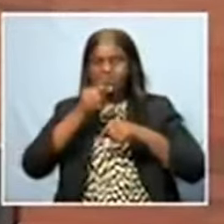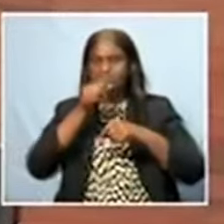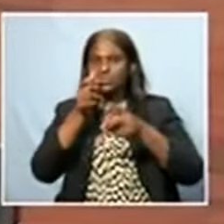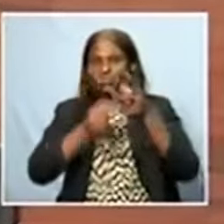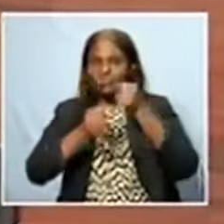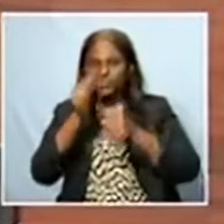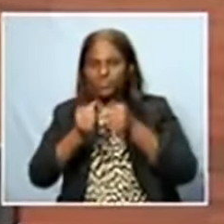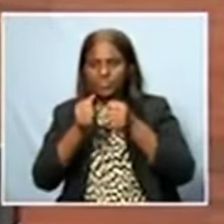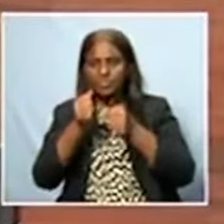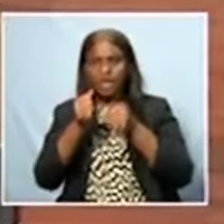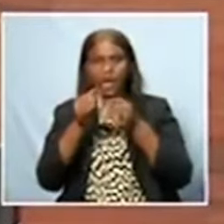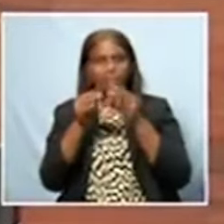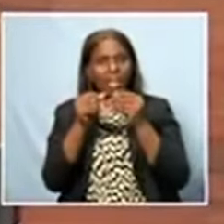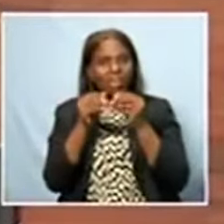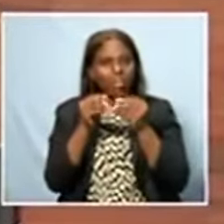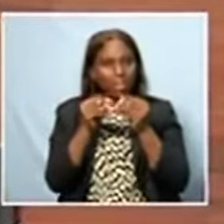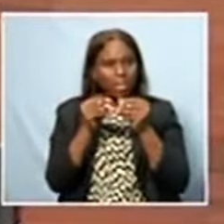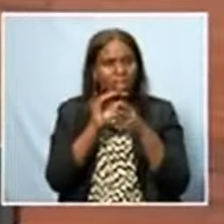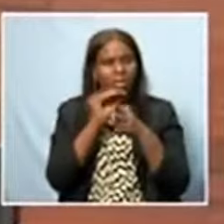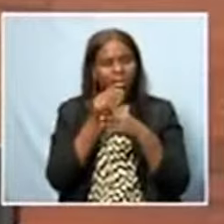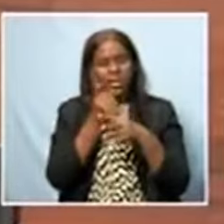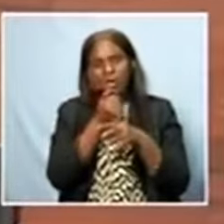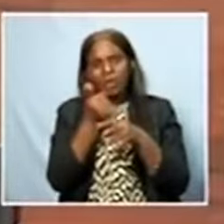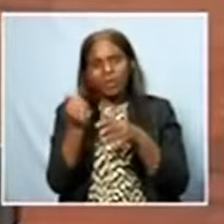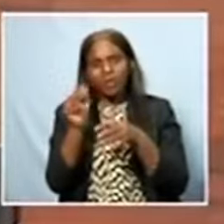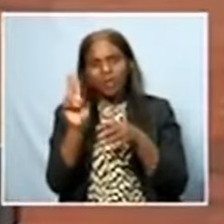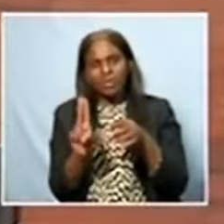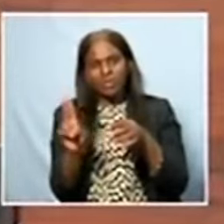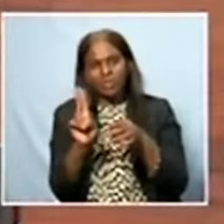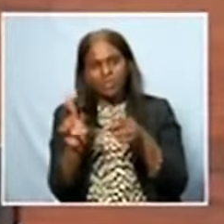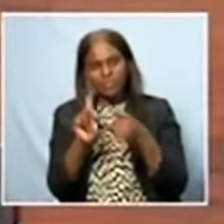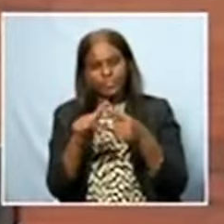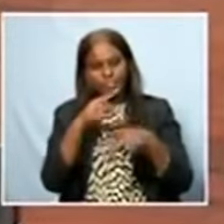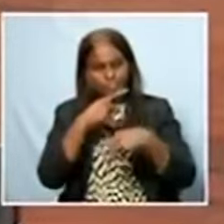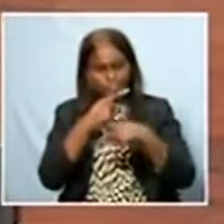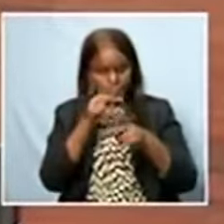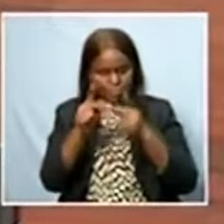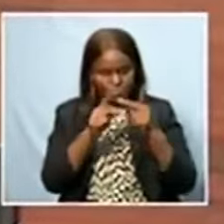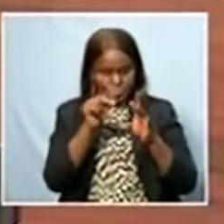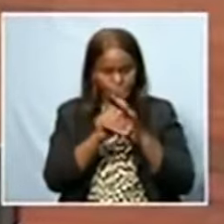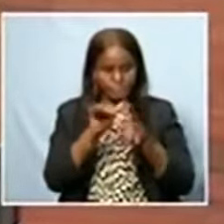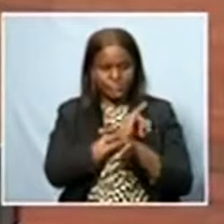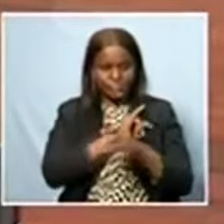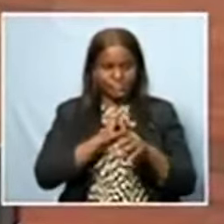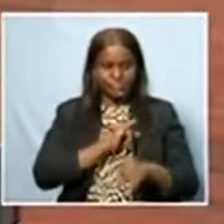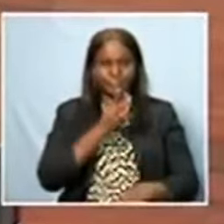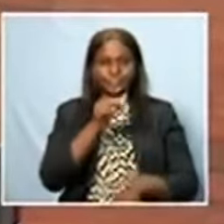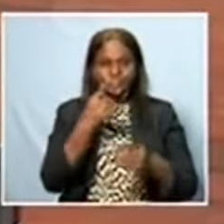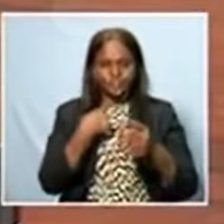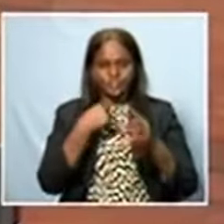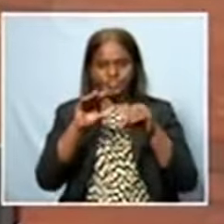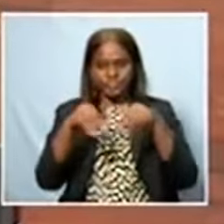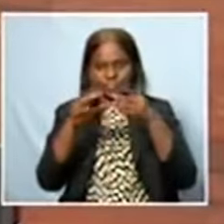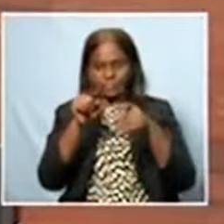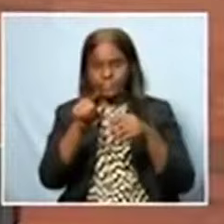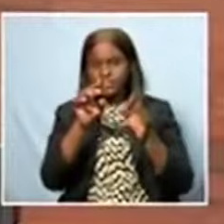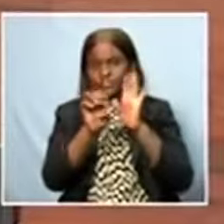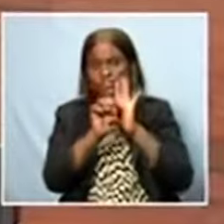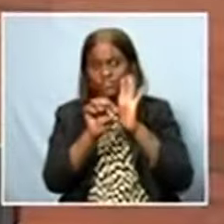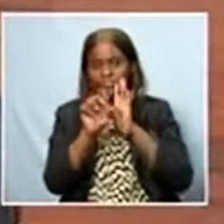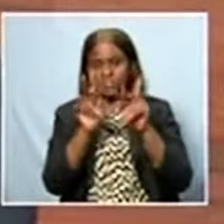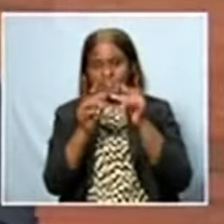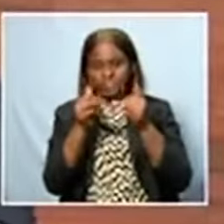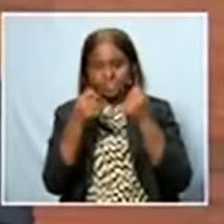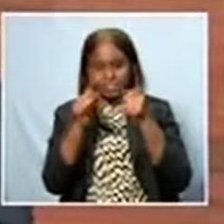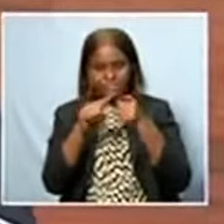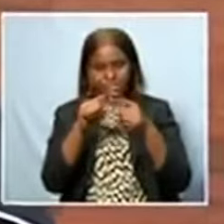milk or any other used to processing in the industries. I'll give you an example where people are